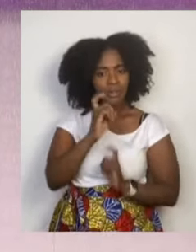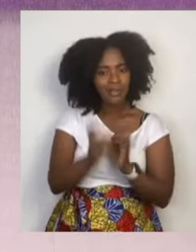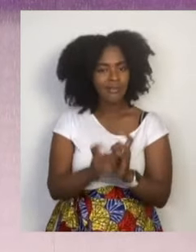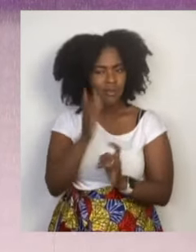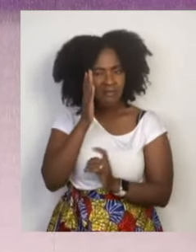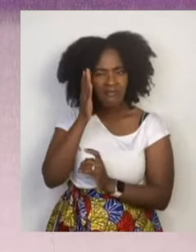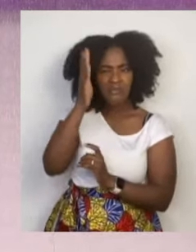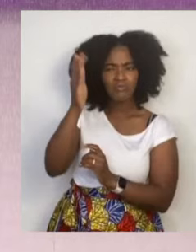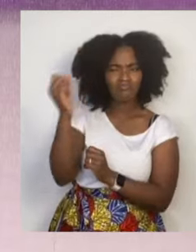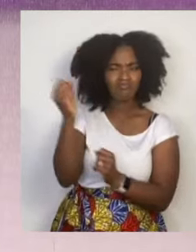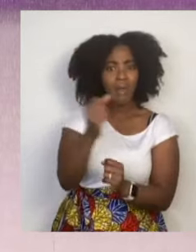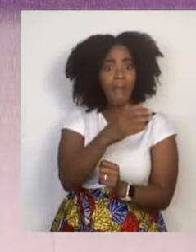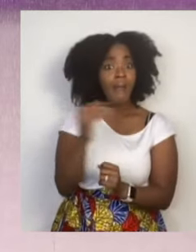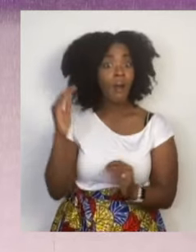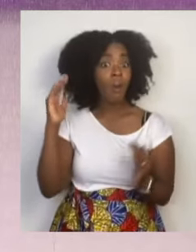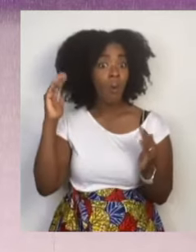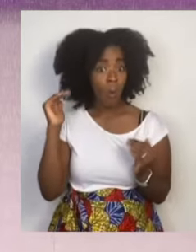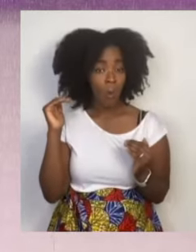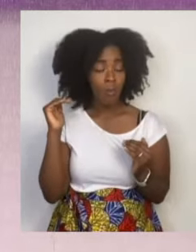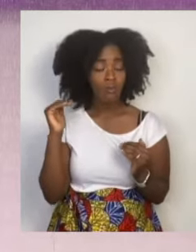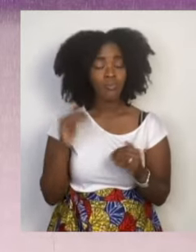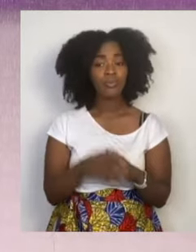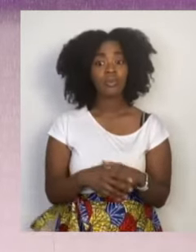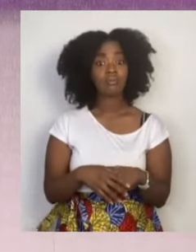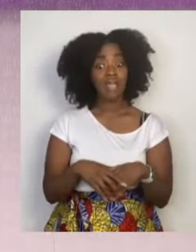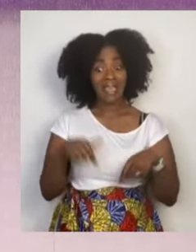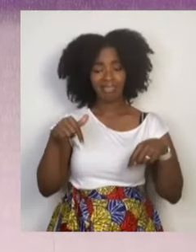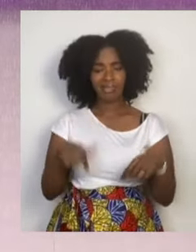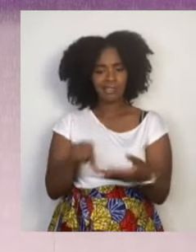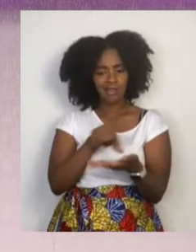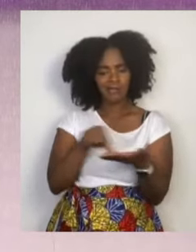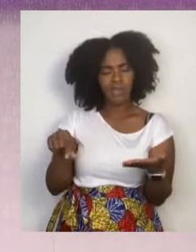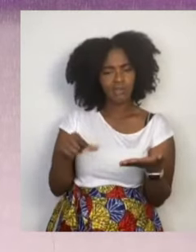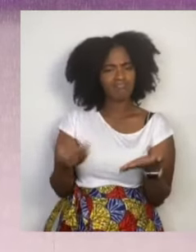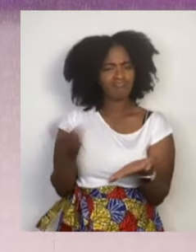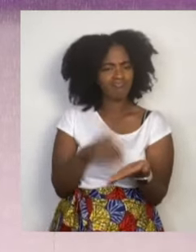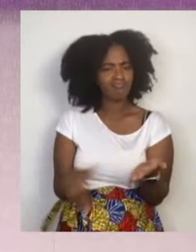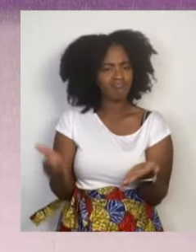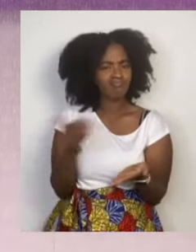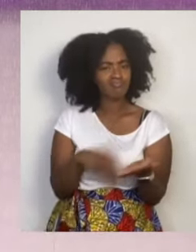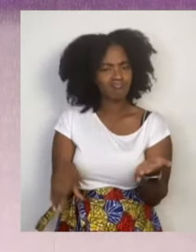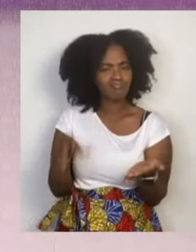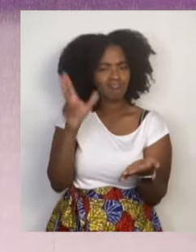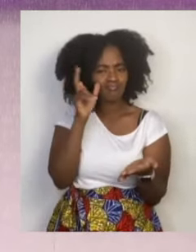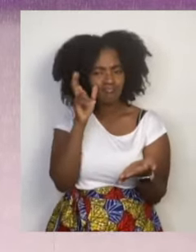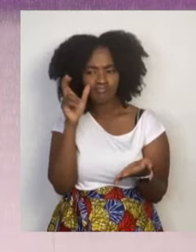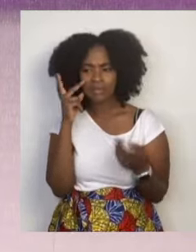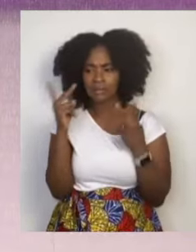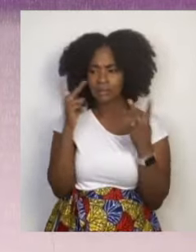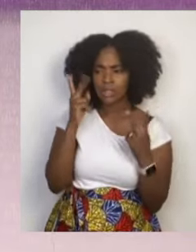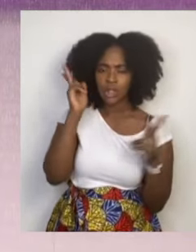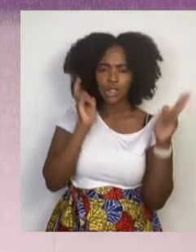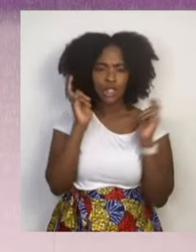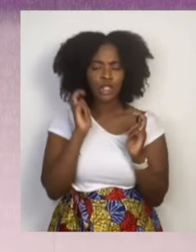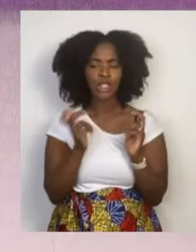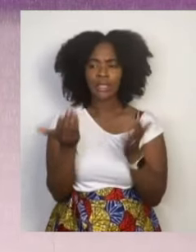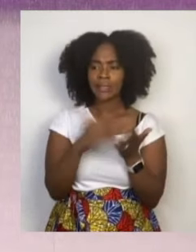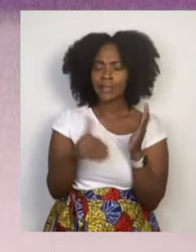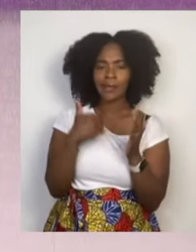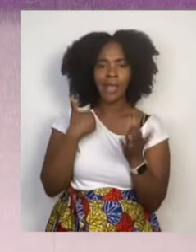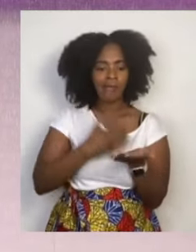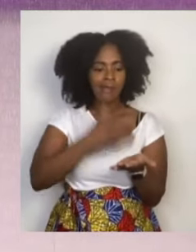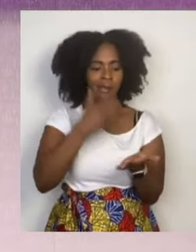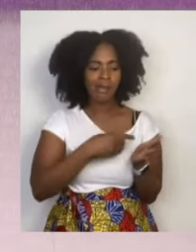hope. Now, this is a verse that we have heard. We've seen it on coffee mugs. We've read it on prayer cards. We've seen it